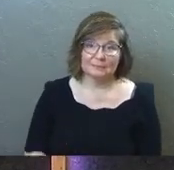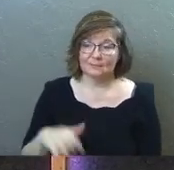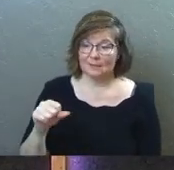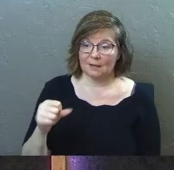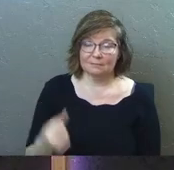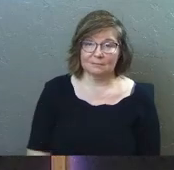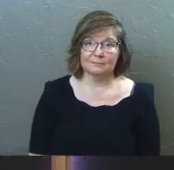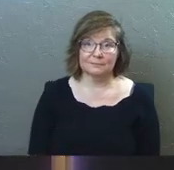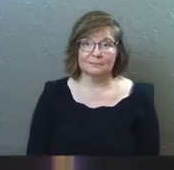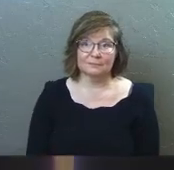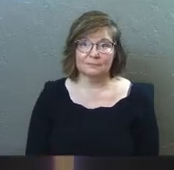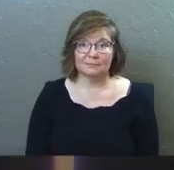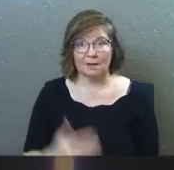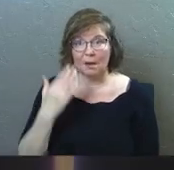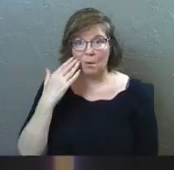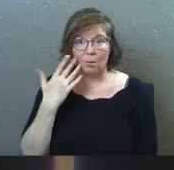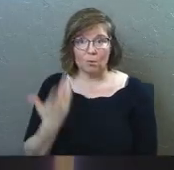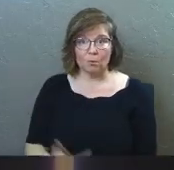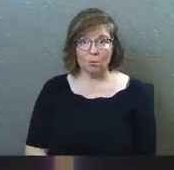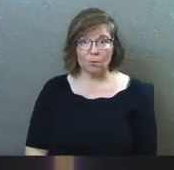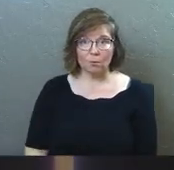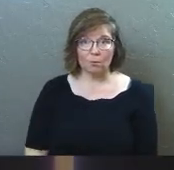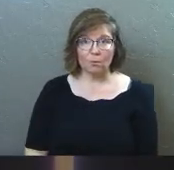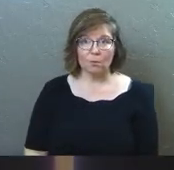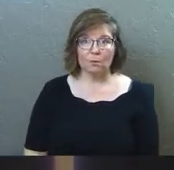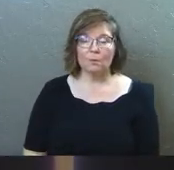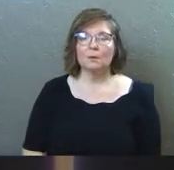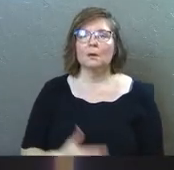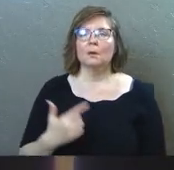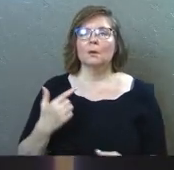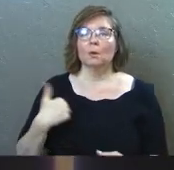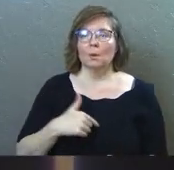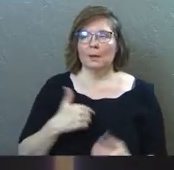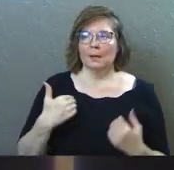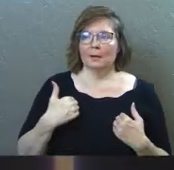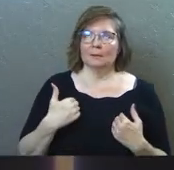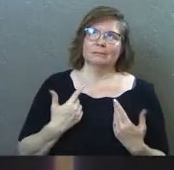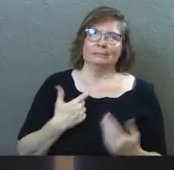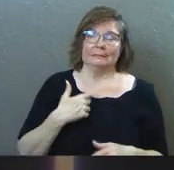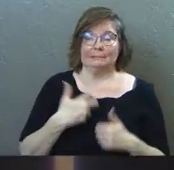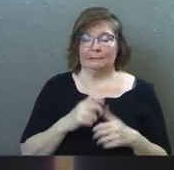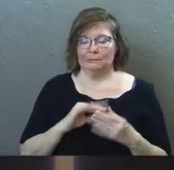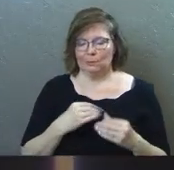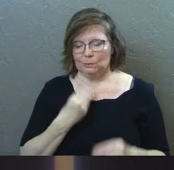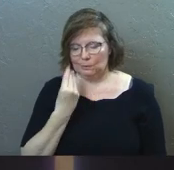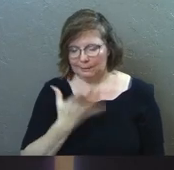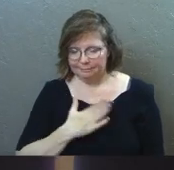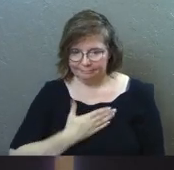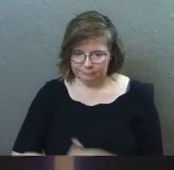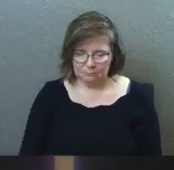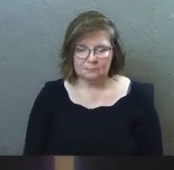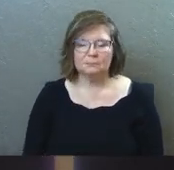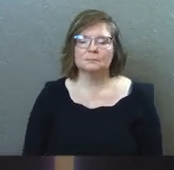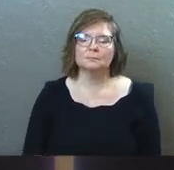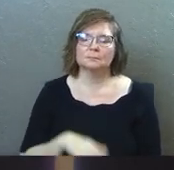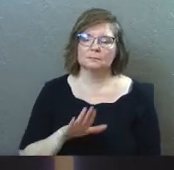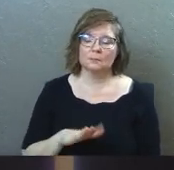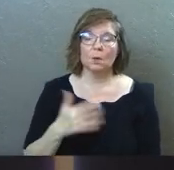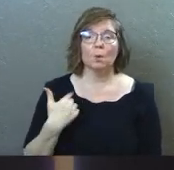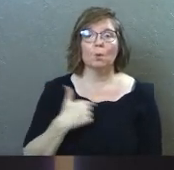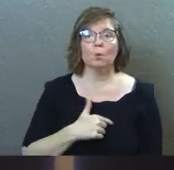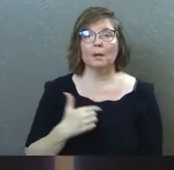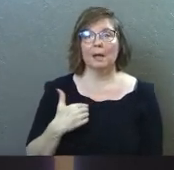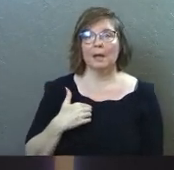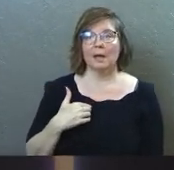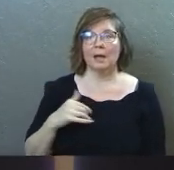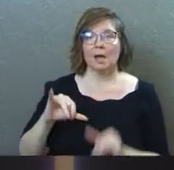Yeah, we do. I know. We had a, this is a hard story to tell. So we